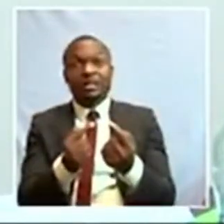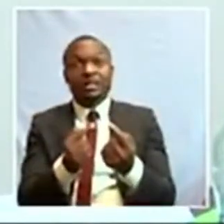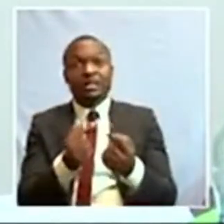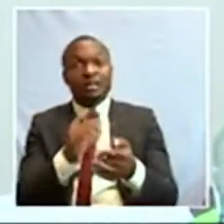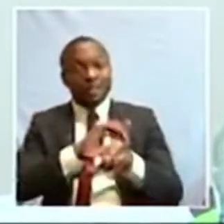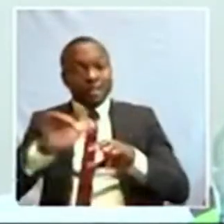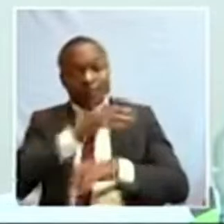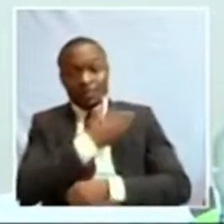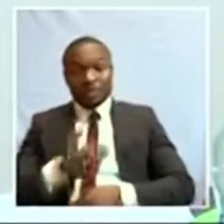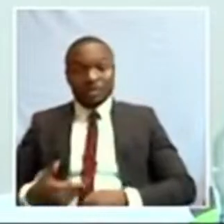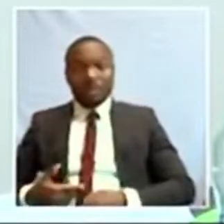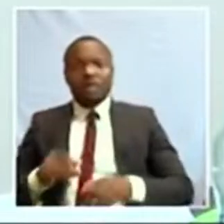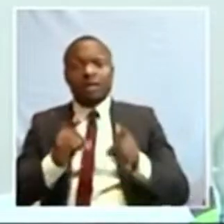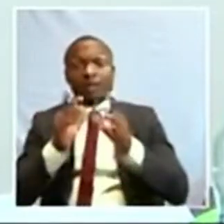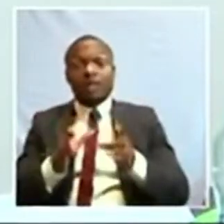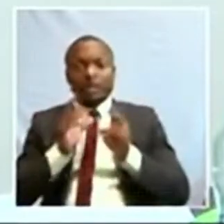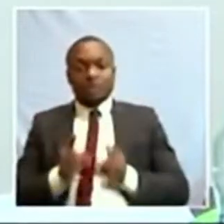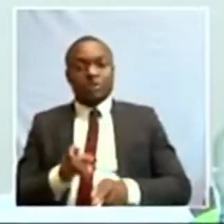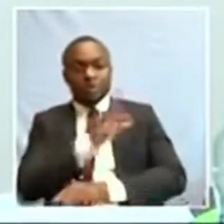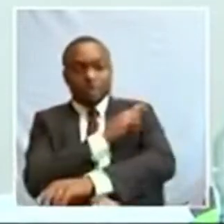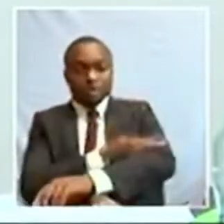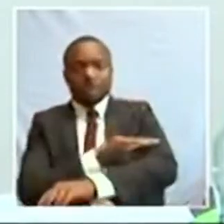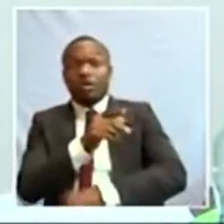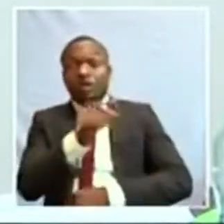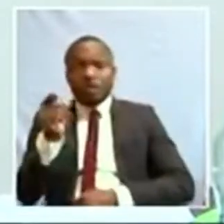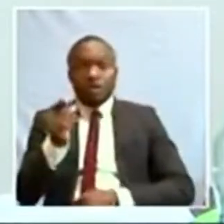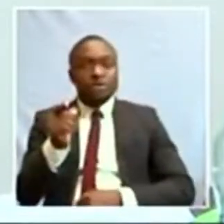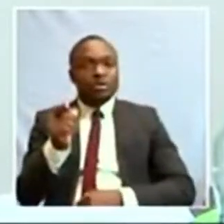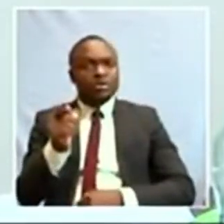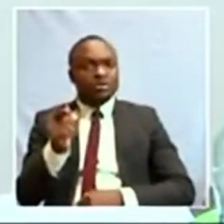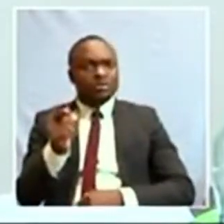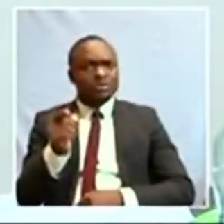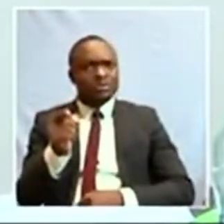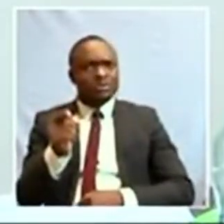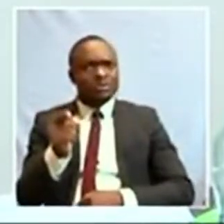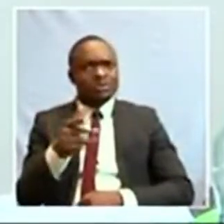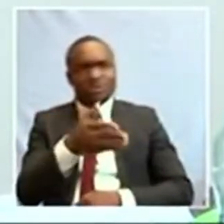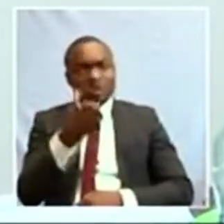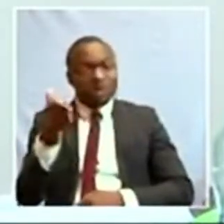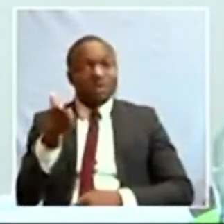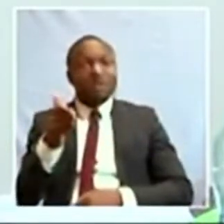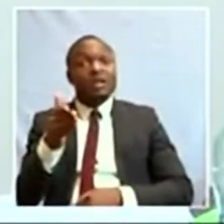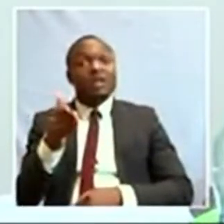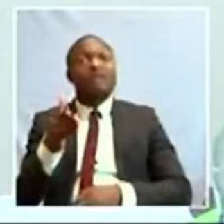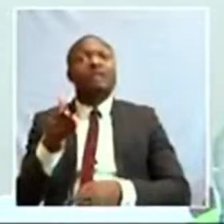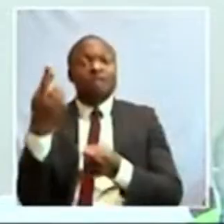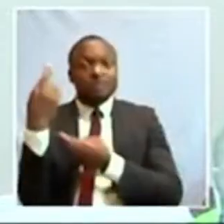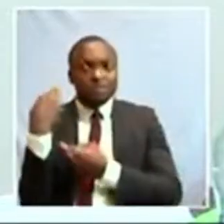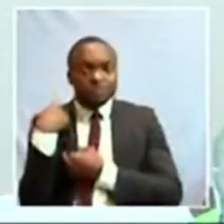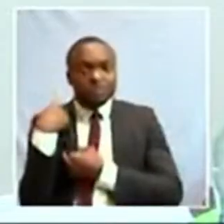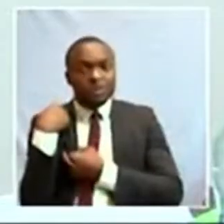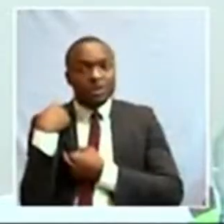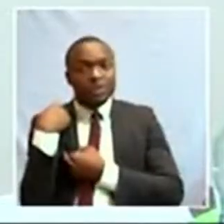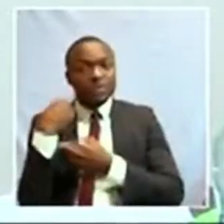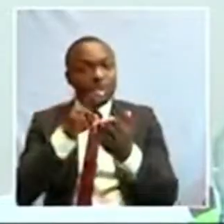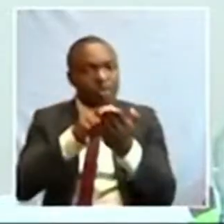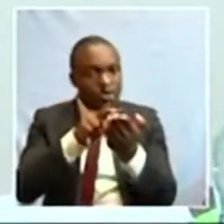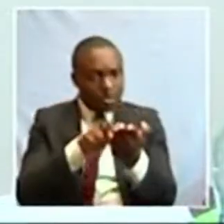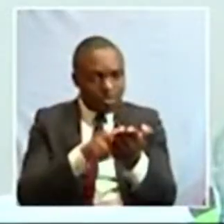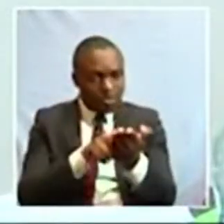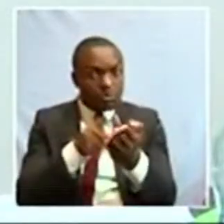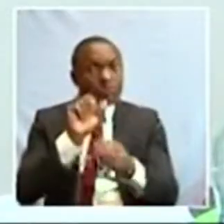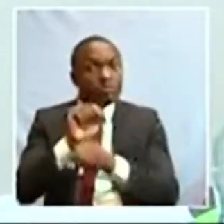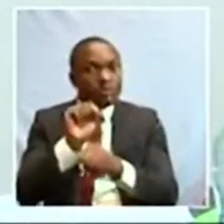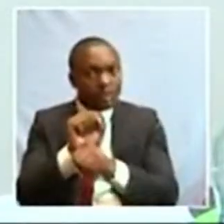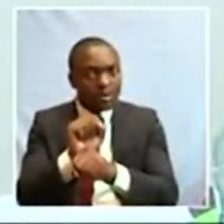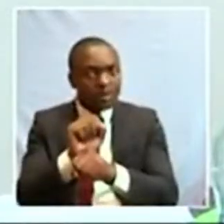directors, HR, you are the custodian of conditions of service, procedures. You want to be in the forefront of saying, you know,